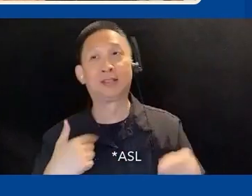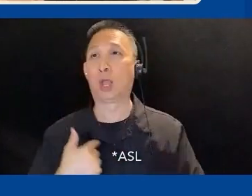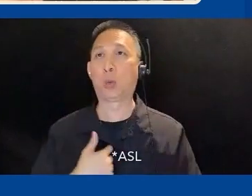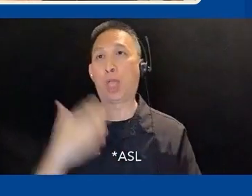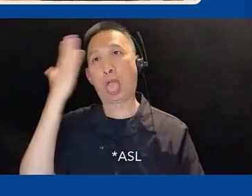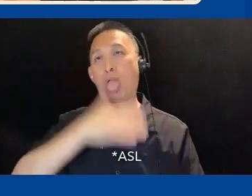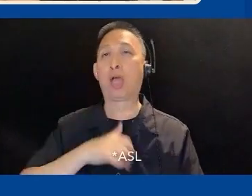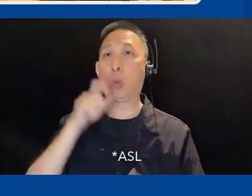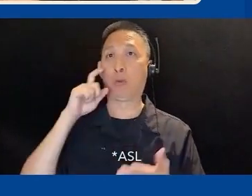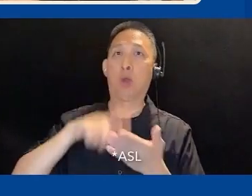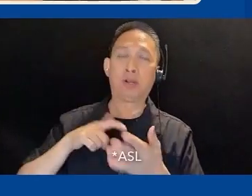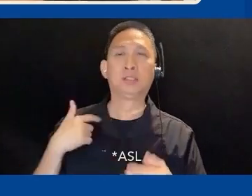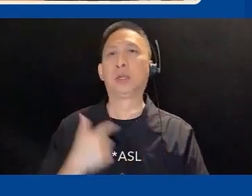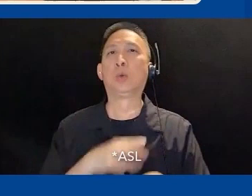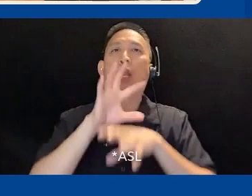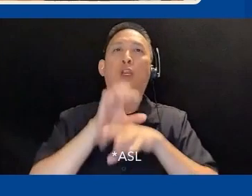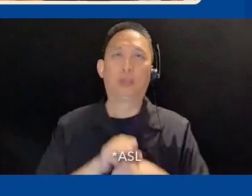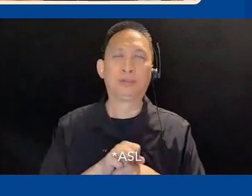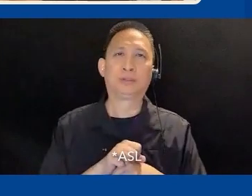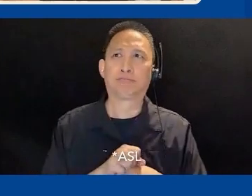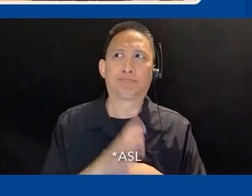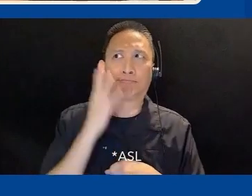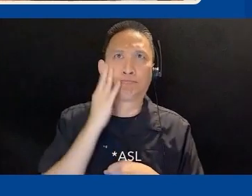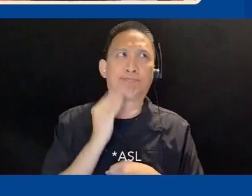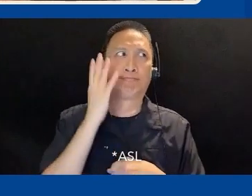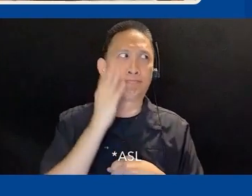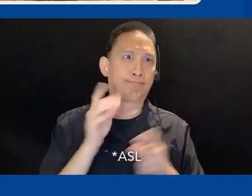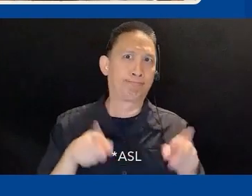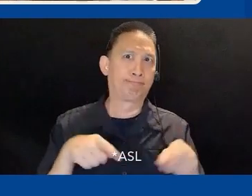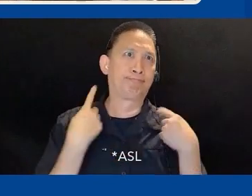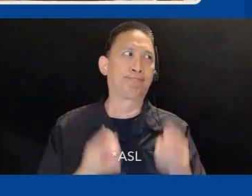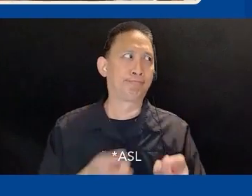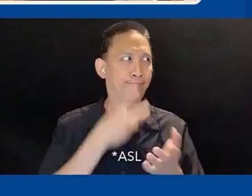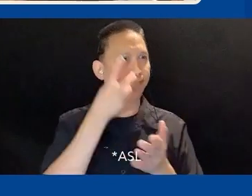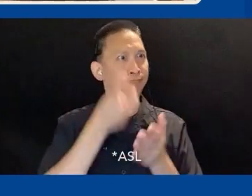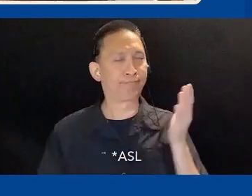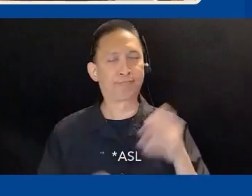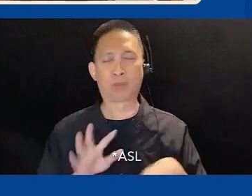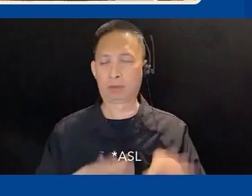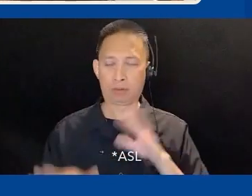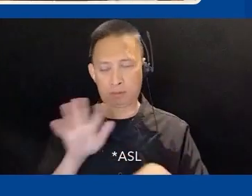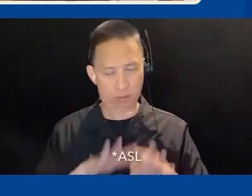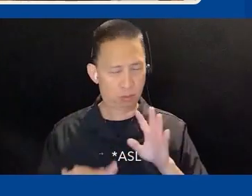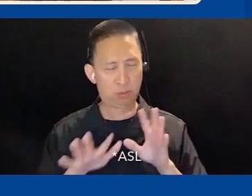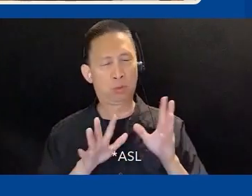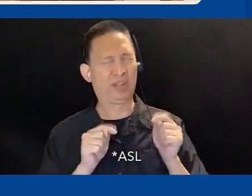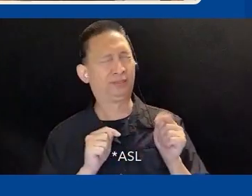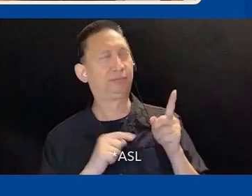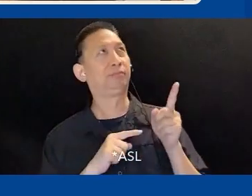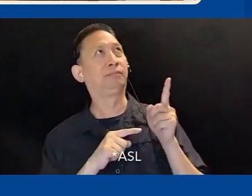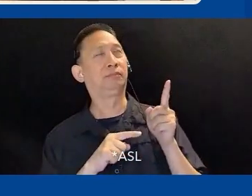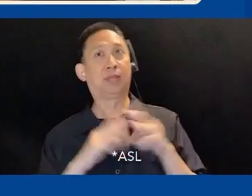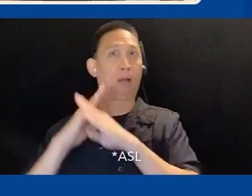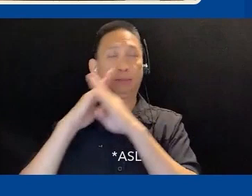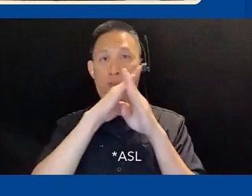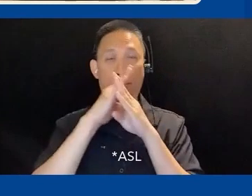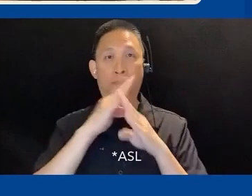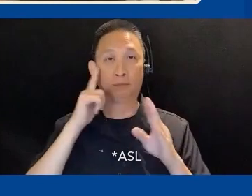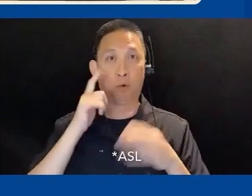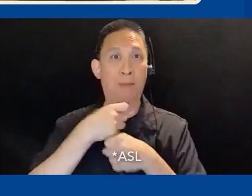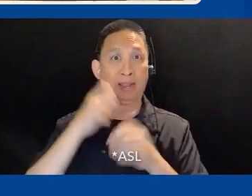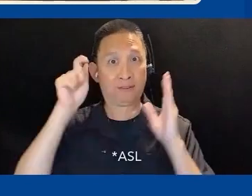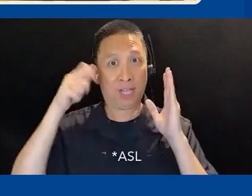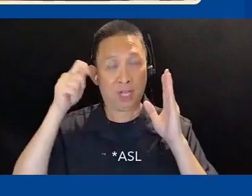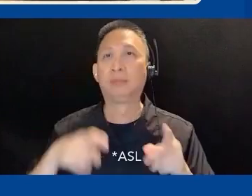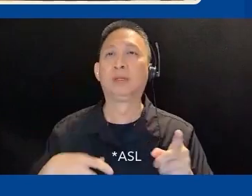in it. We're just so used to it. You know, we're used to going, like you said, you know, going through all these obstacles to make these films made, because it just comes with